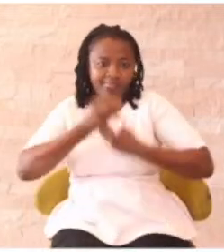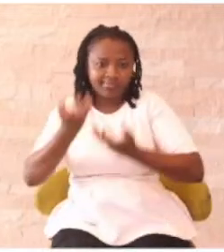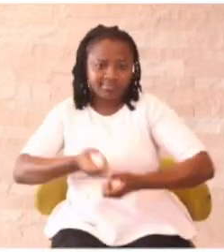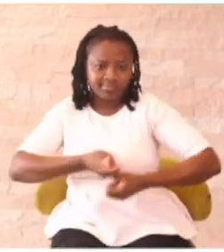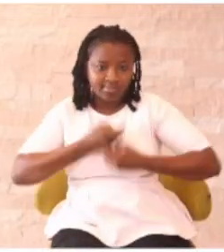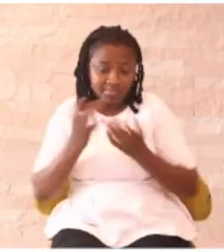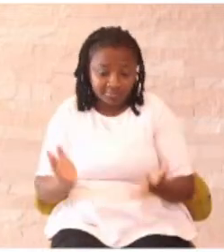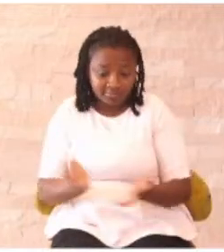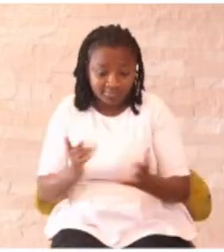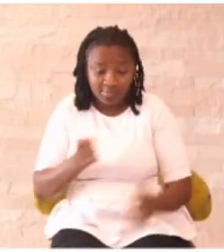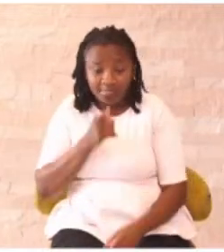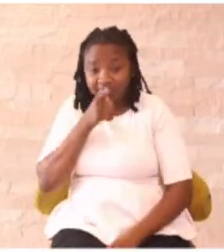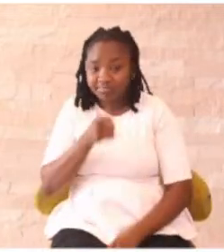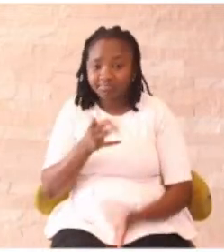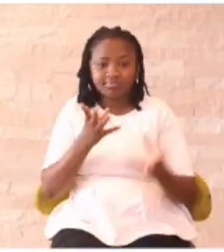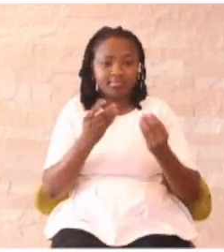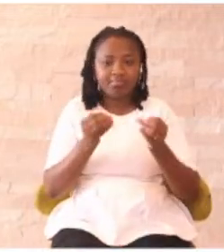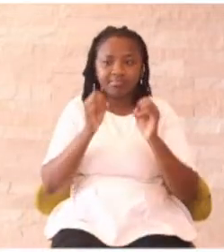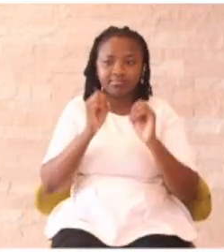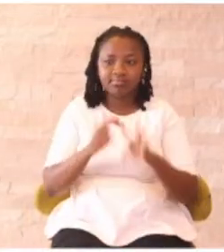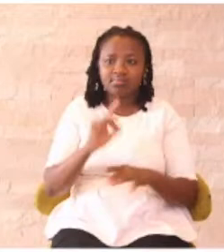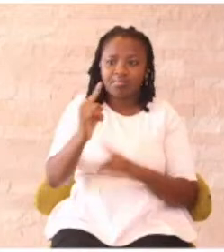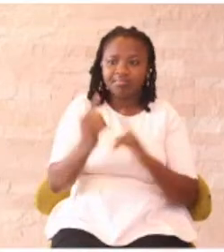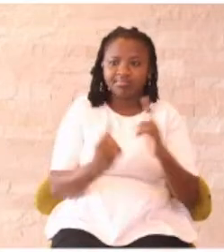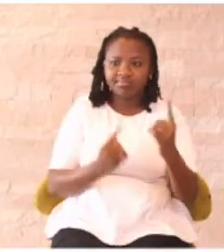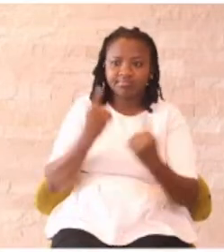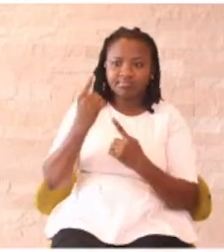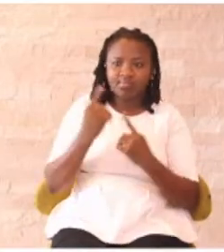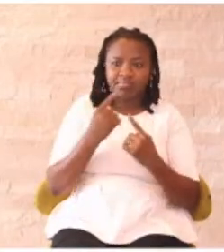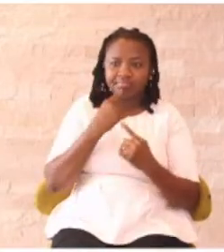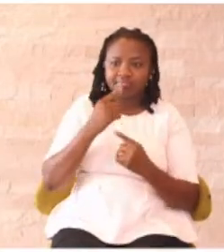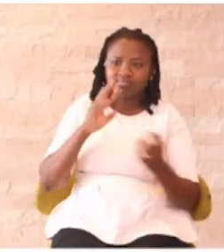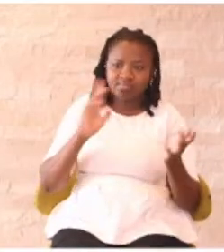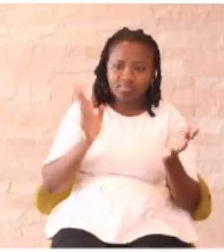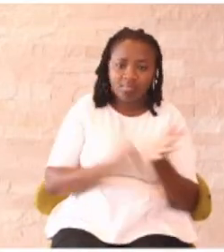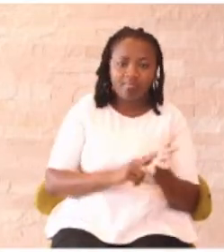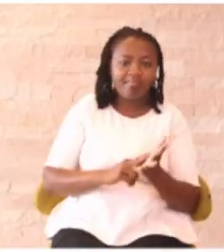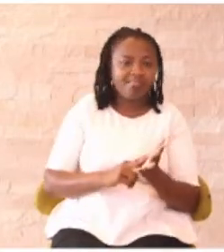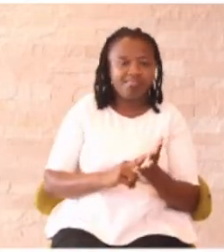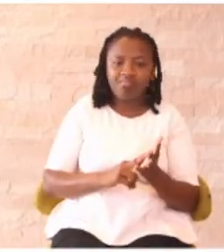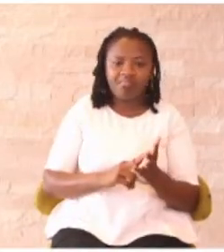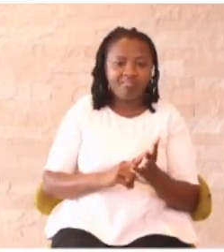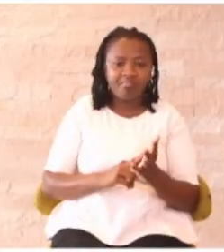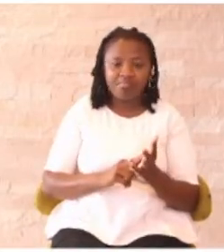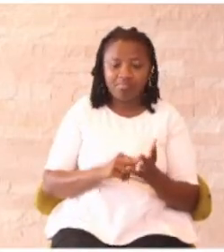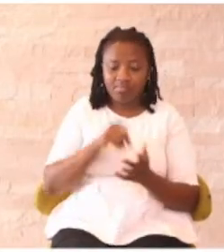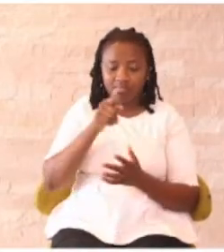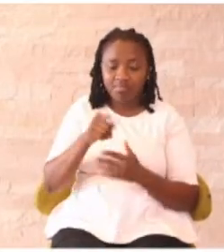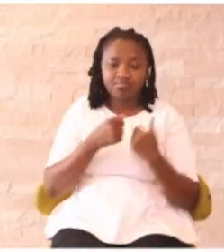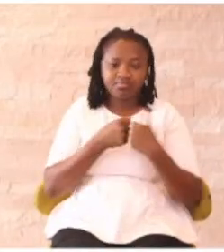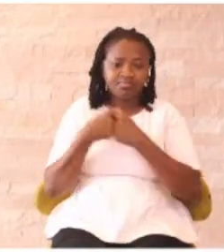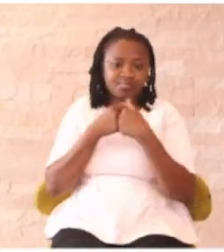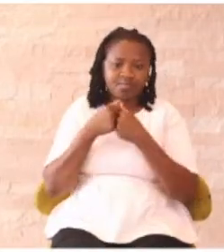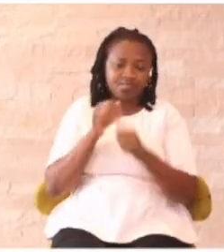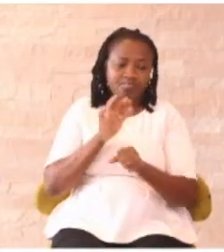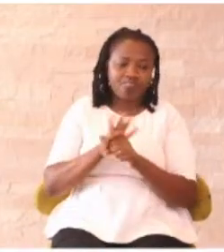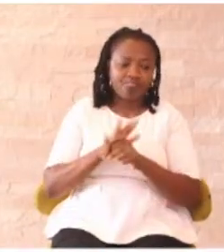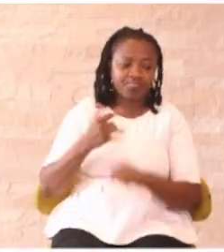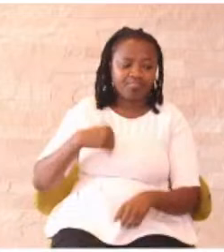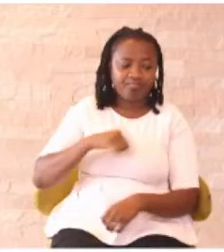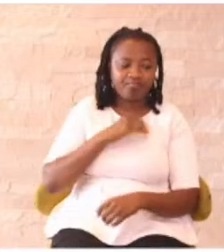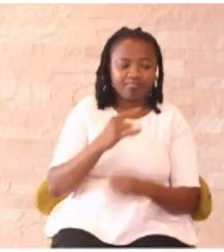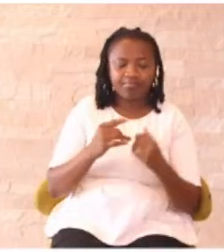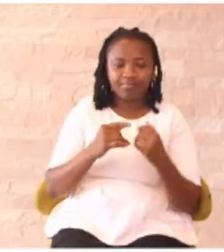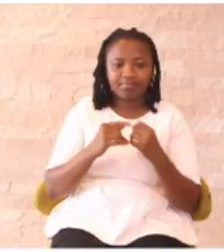speak about them, and even coming forward to report. That's one of the challenges which we are facing when we